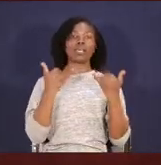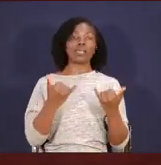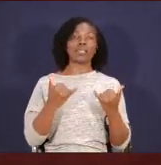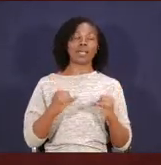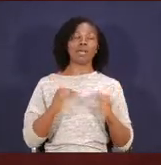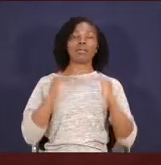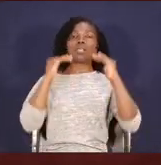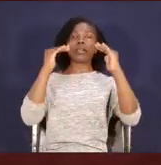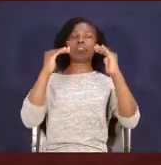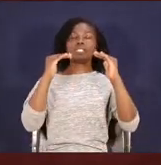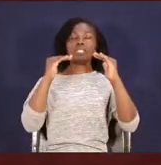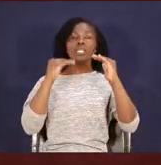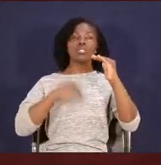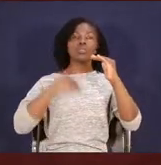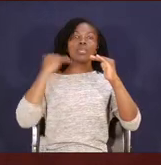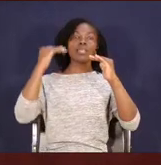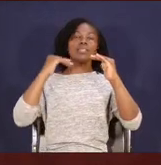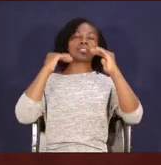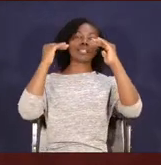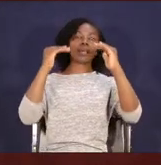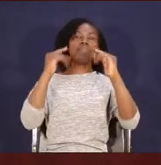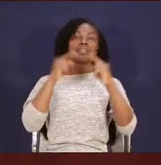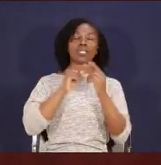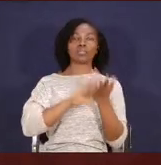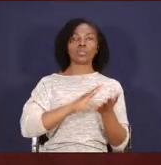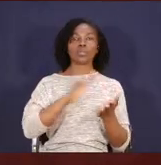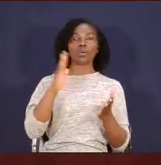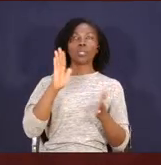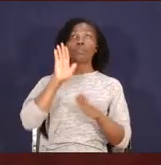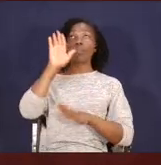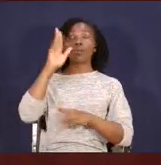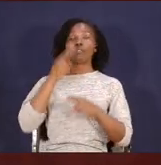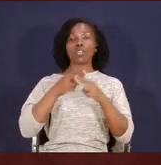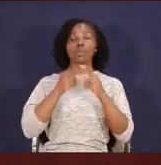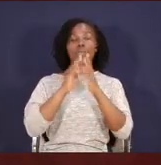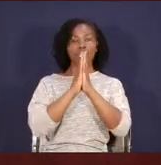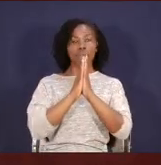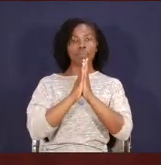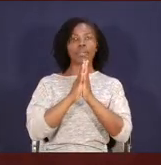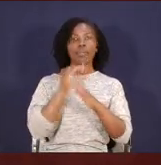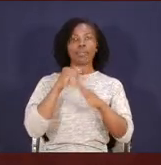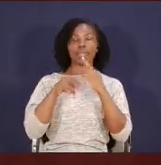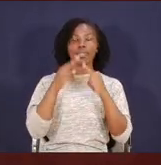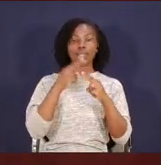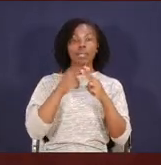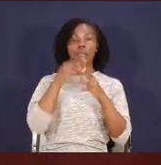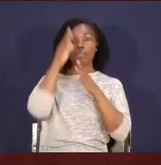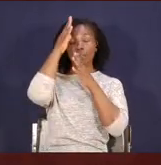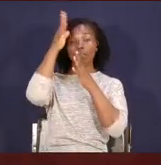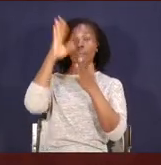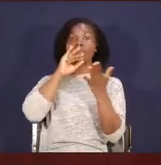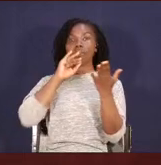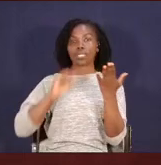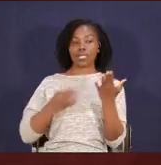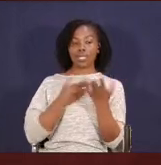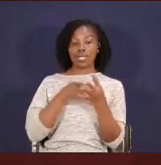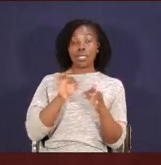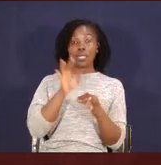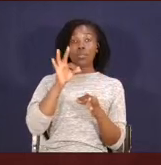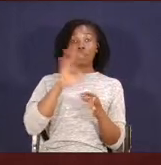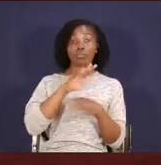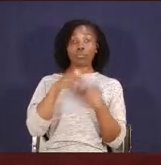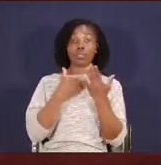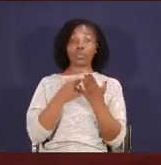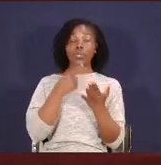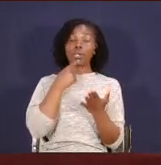to the next level, to the glory of your name. And I have prayed this prayer In the name of the Father, the Son, and the Holy Spirit. And we all